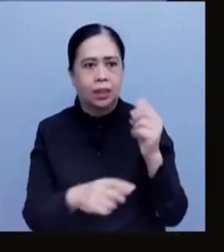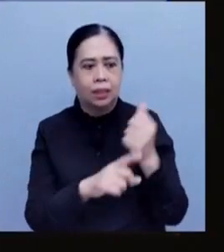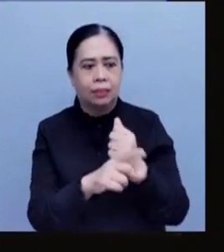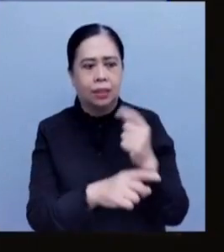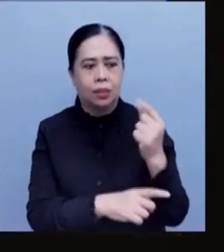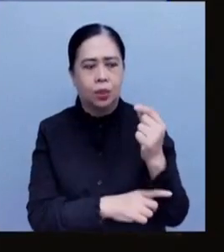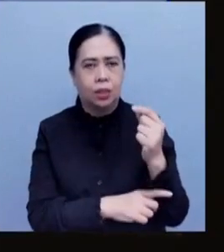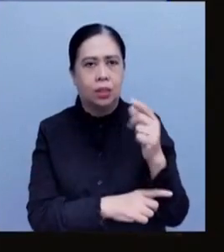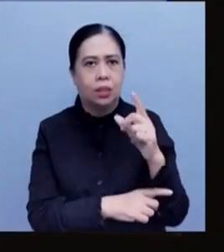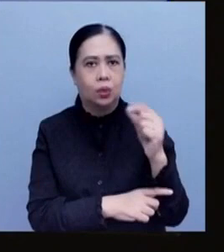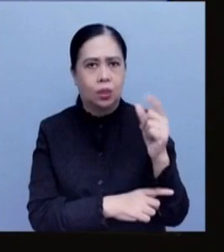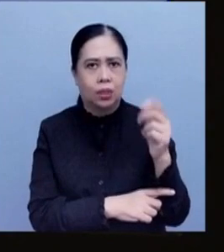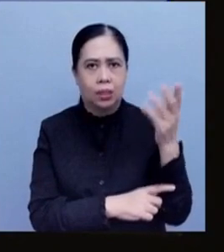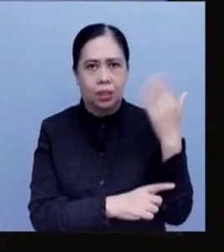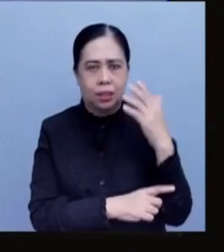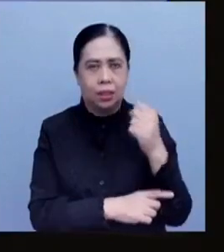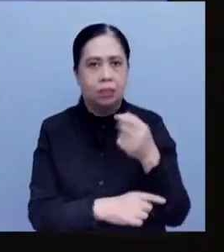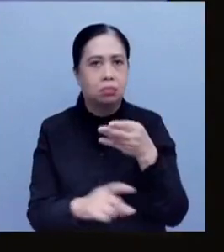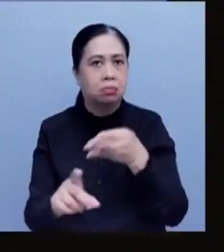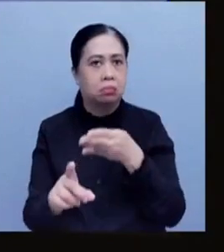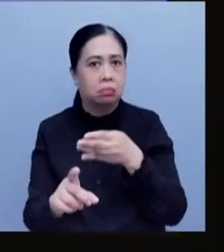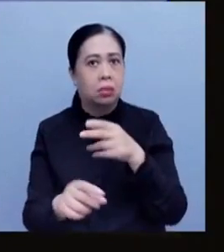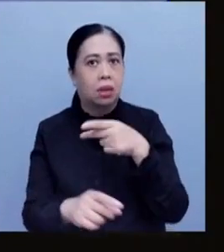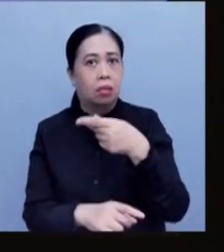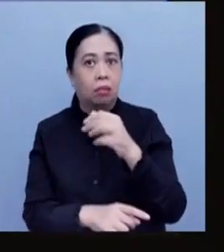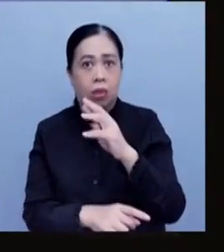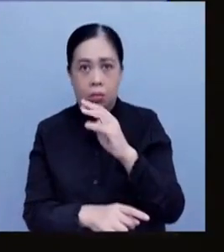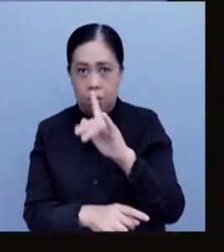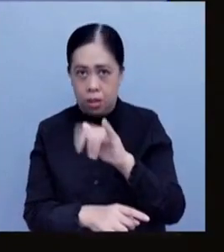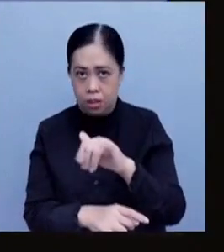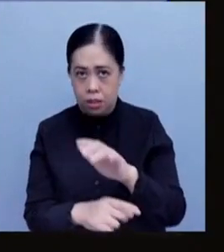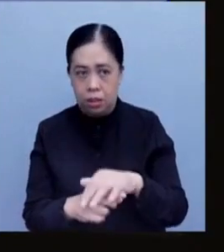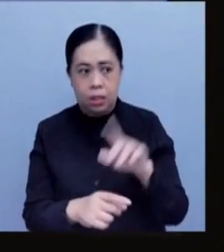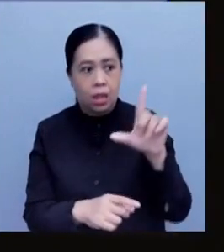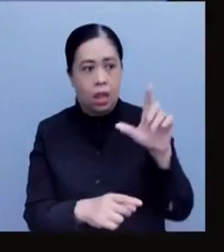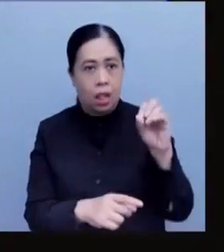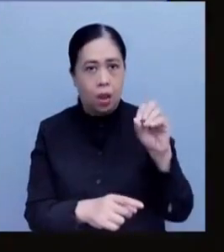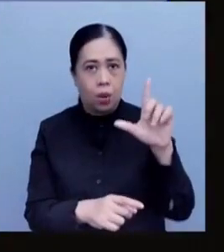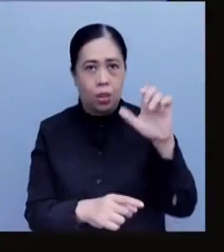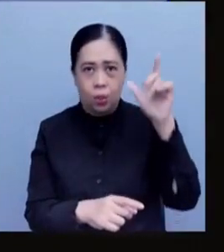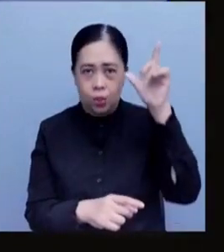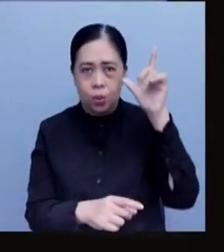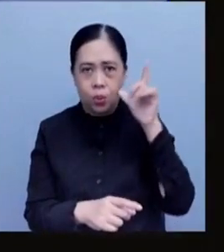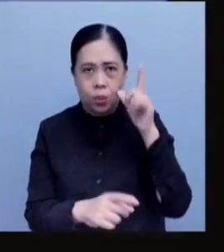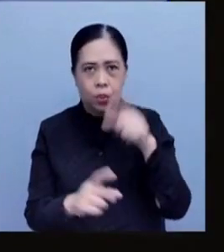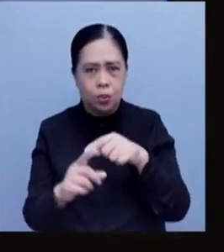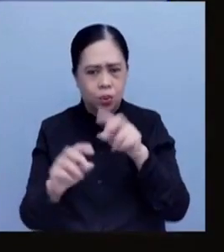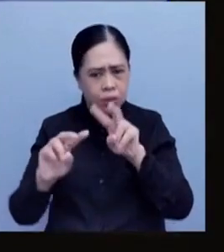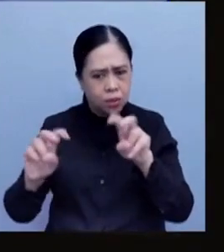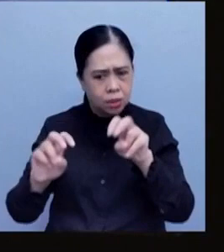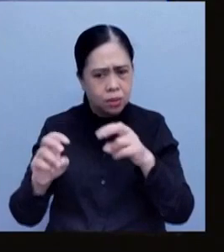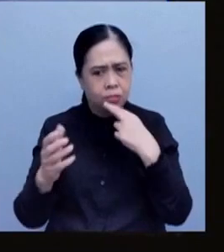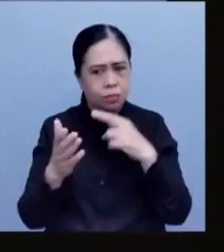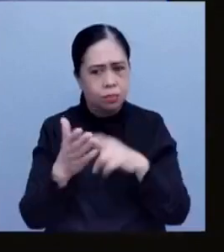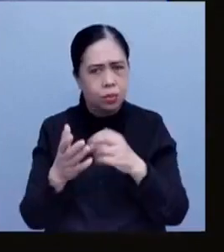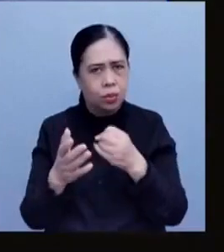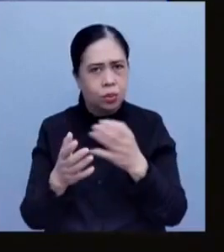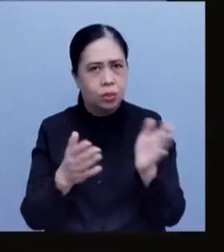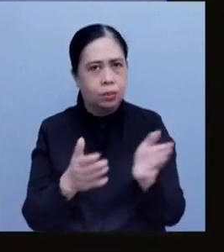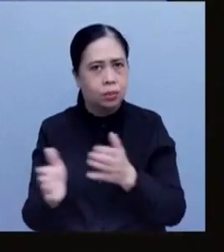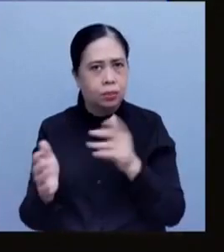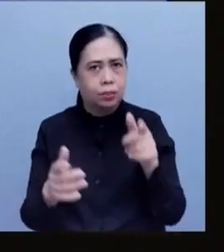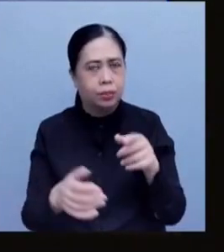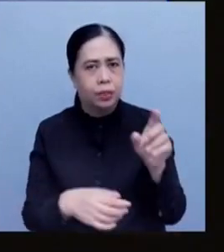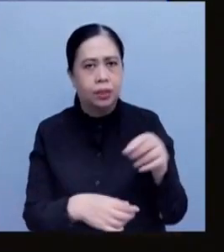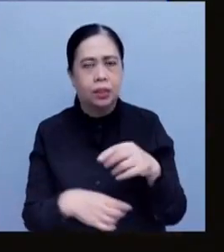22, 2020, in favor of Farmally. Lau and Leong also signed the price analysis report, which was prepared by De